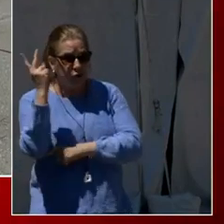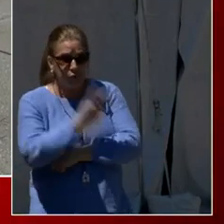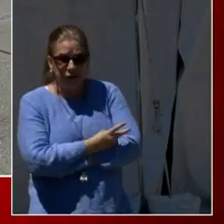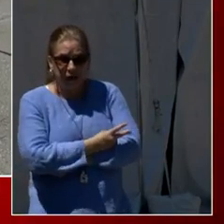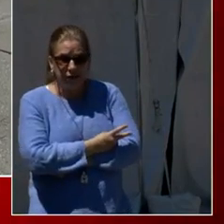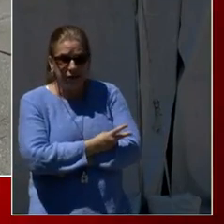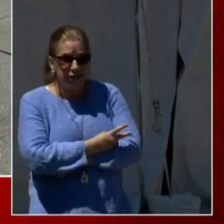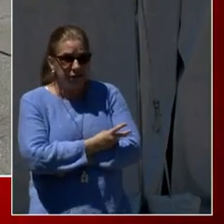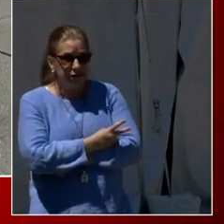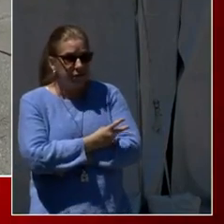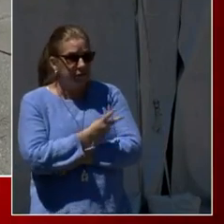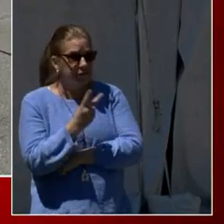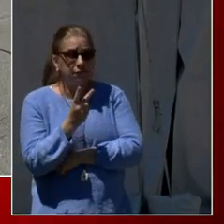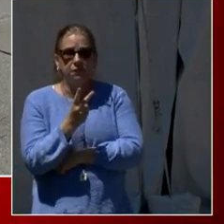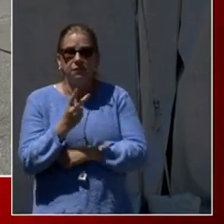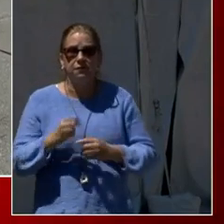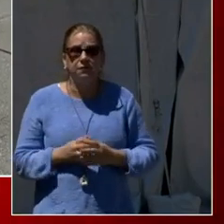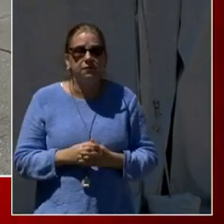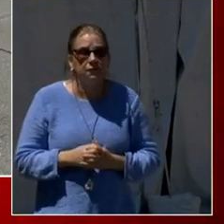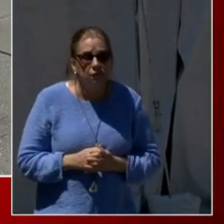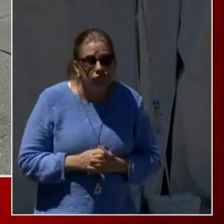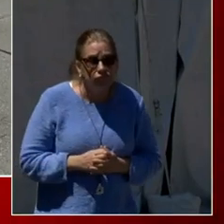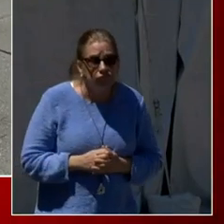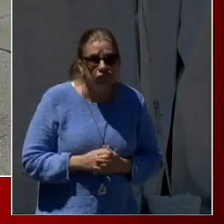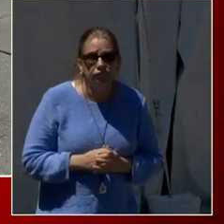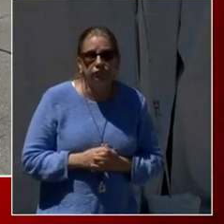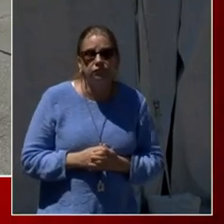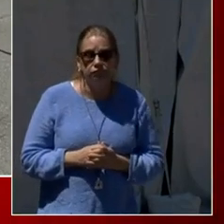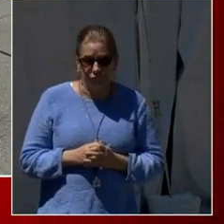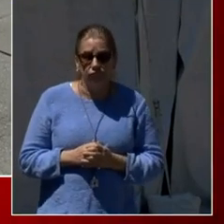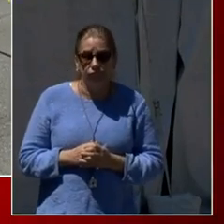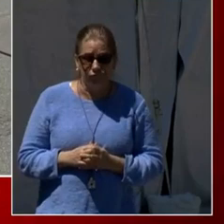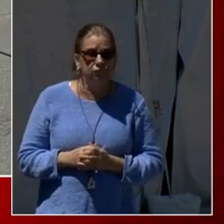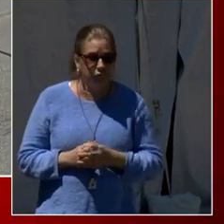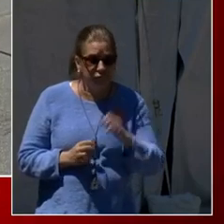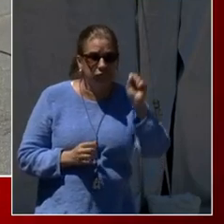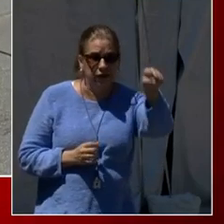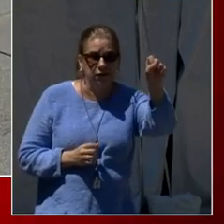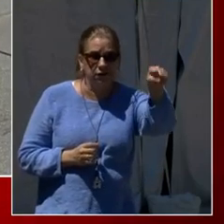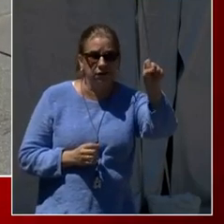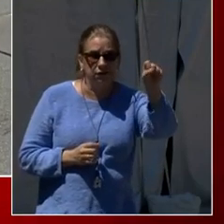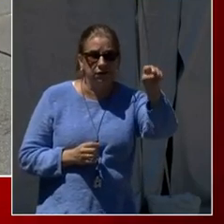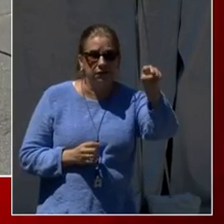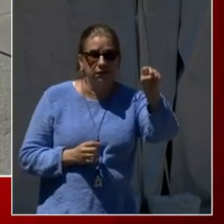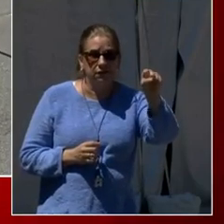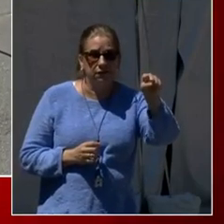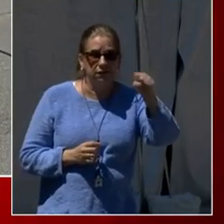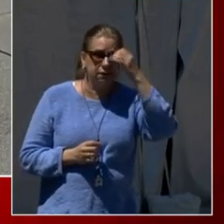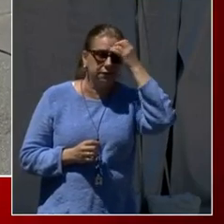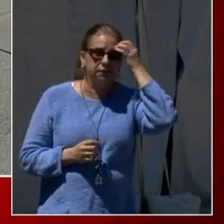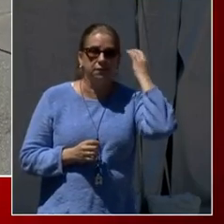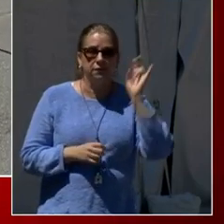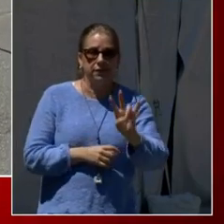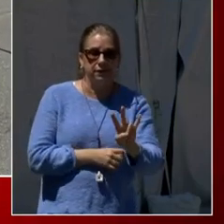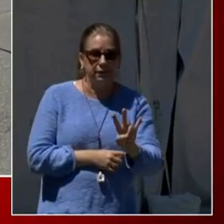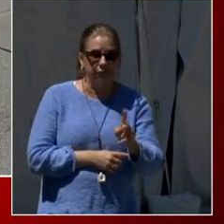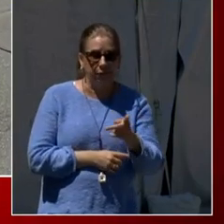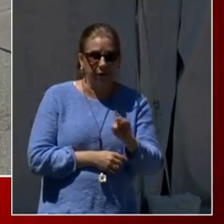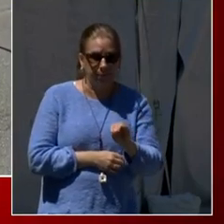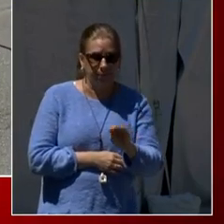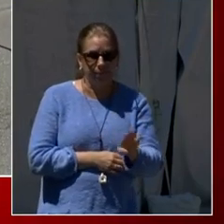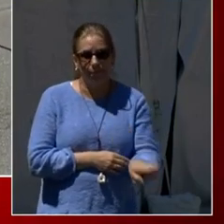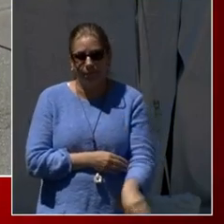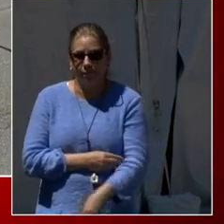and for the hours that we're interested in, 7 to the following morning. Okay, so this has no impact